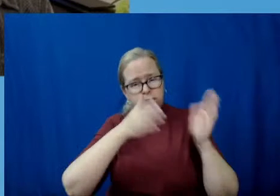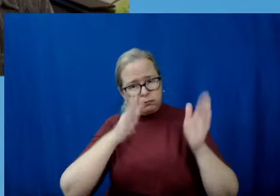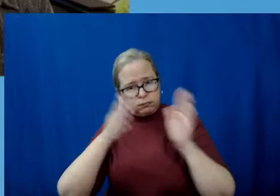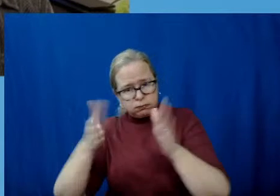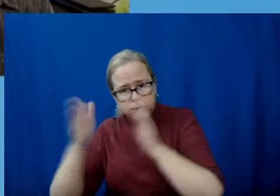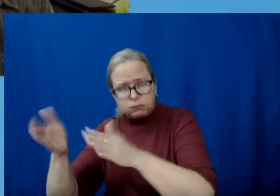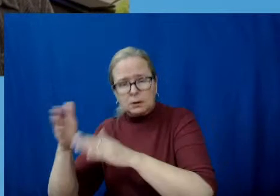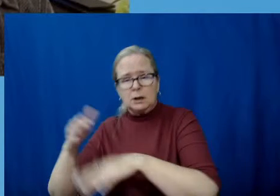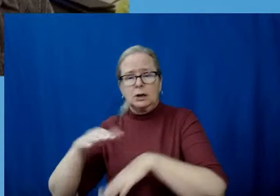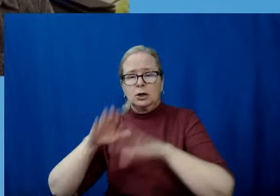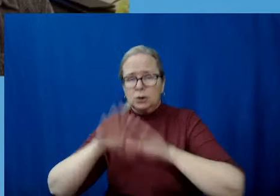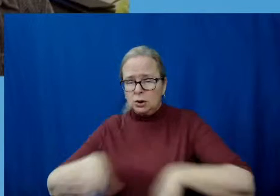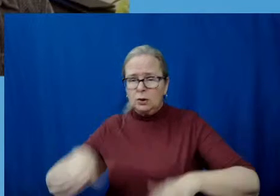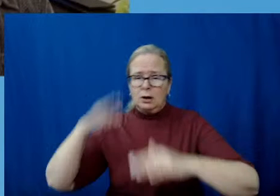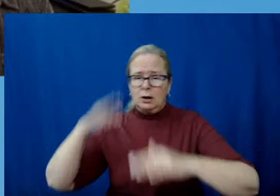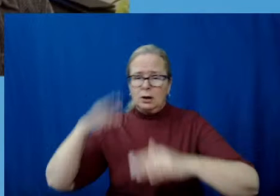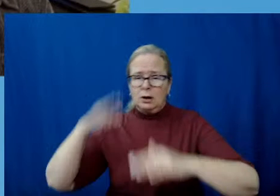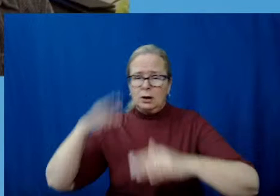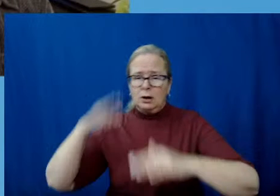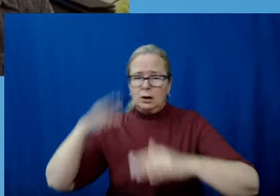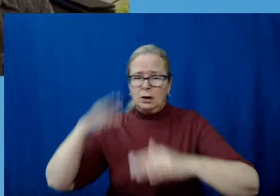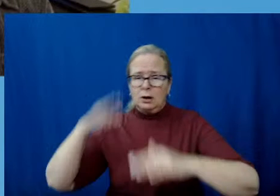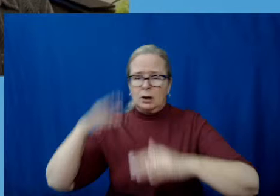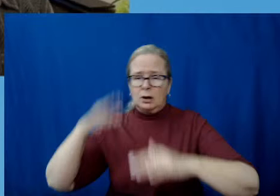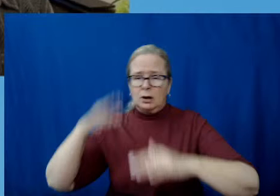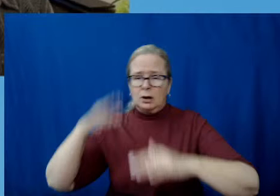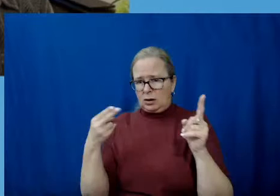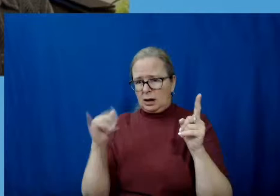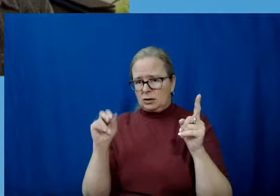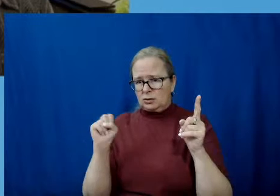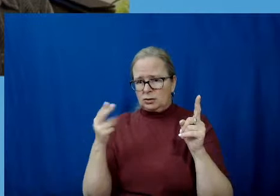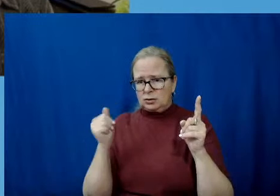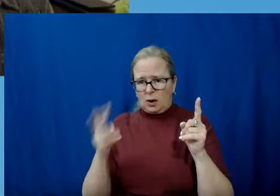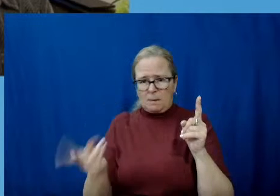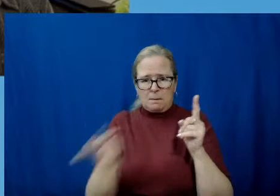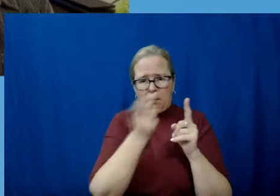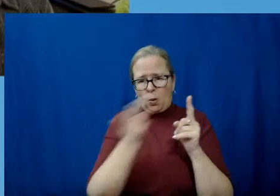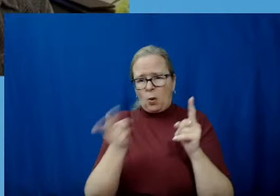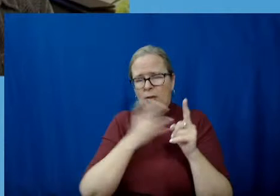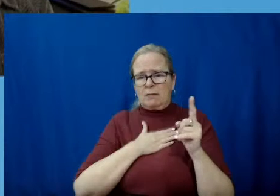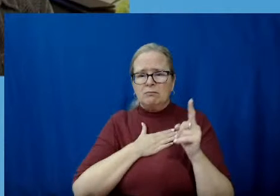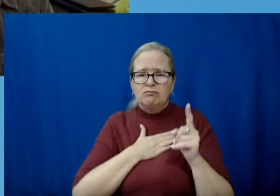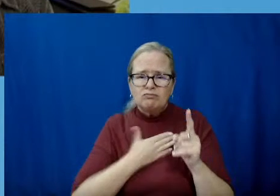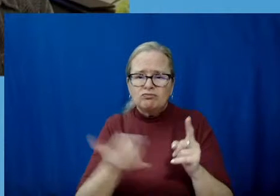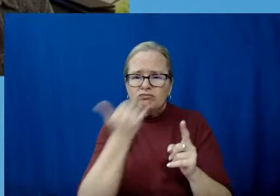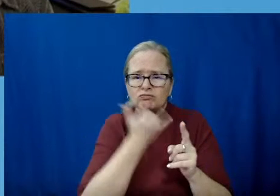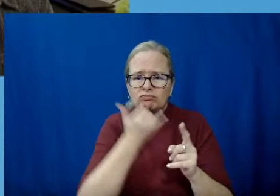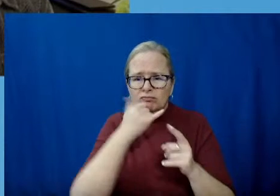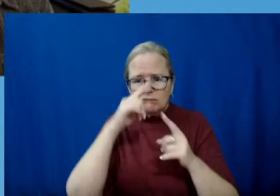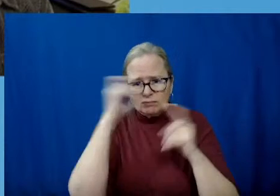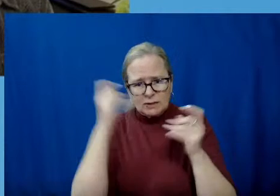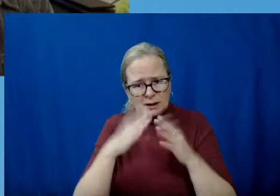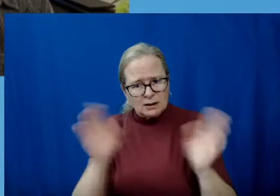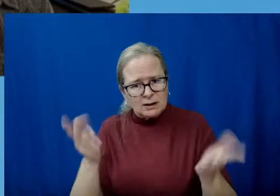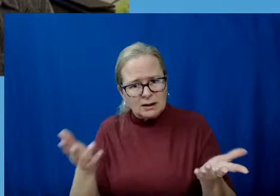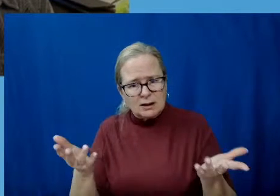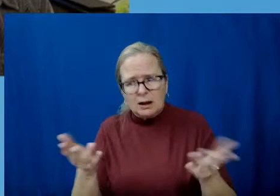that from happening this time around. Makes me sad. Final thoughts, friends, before we say